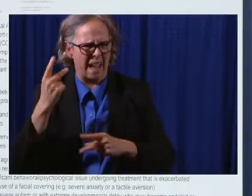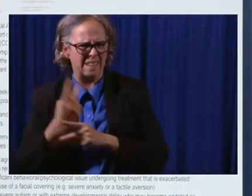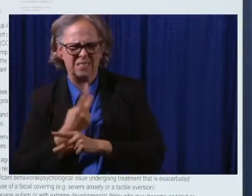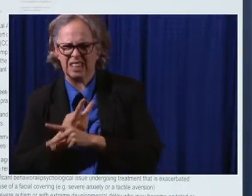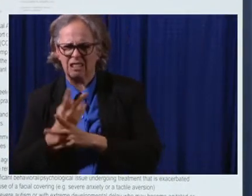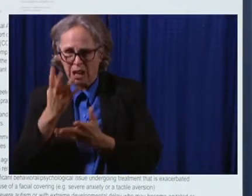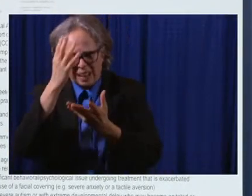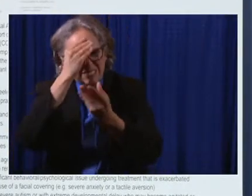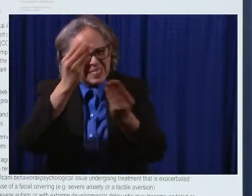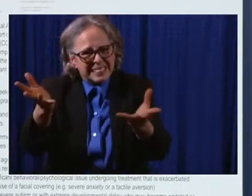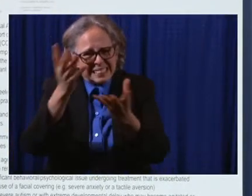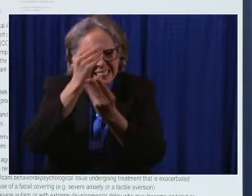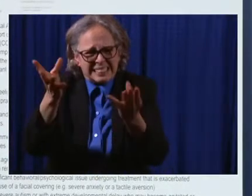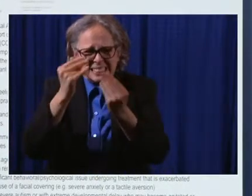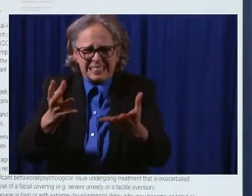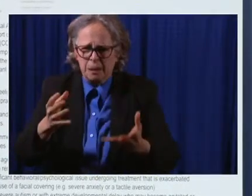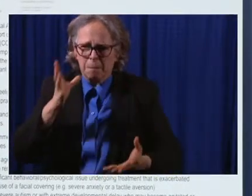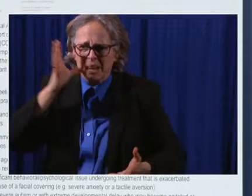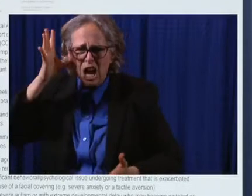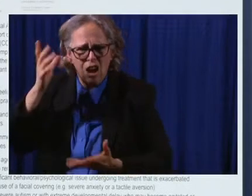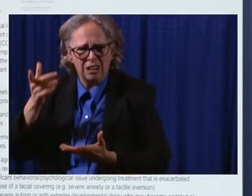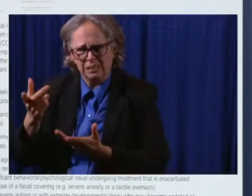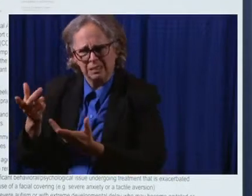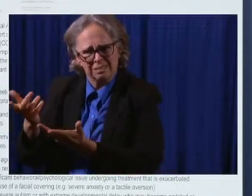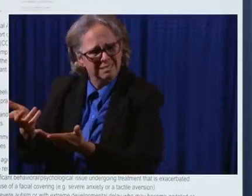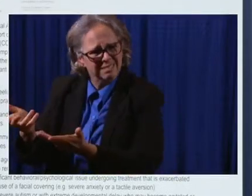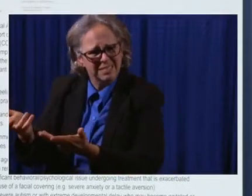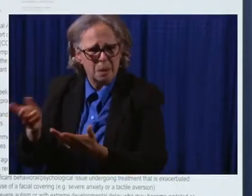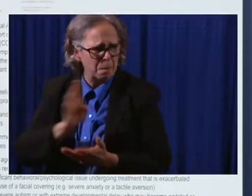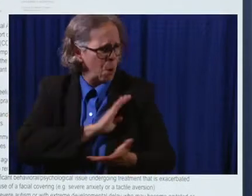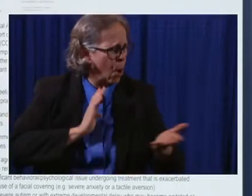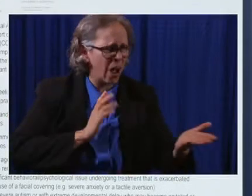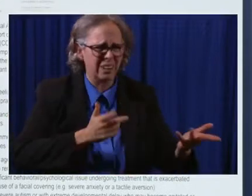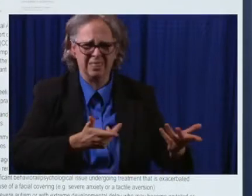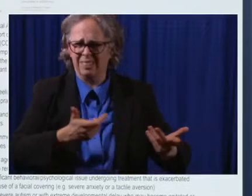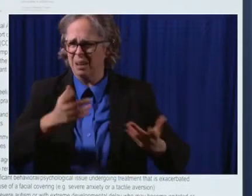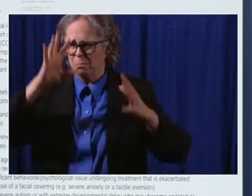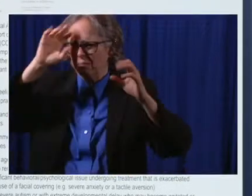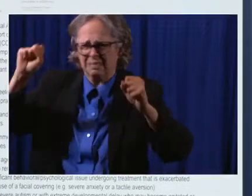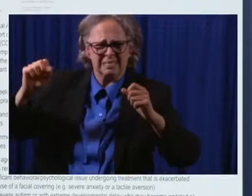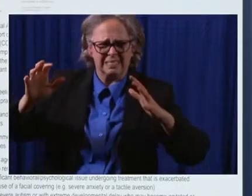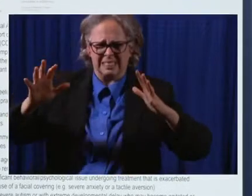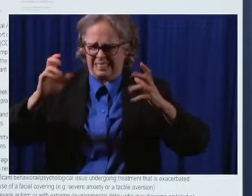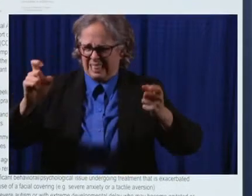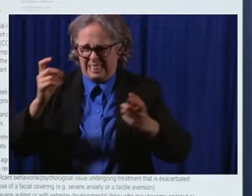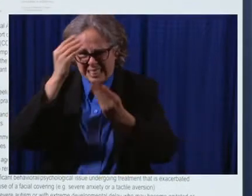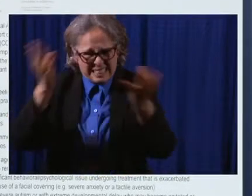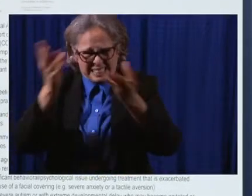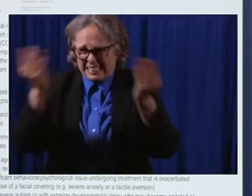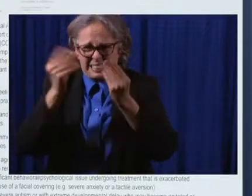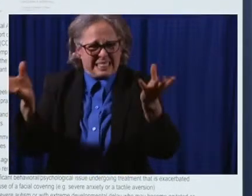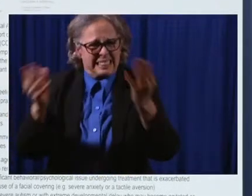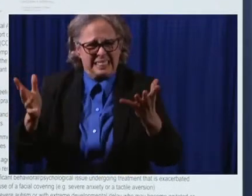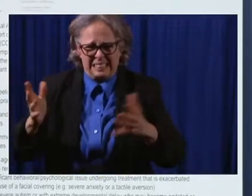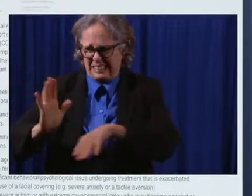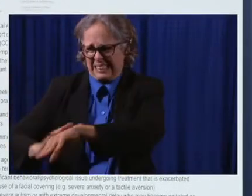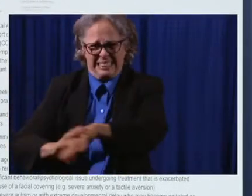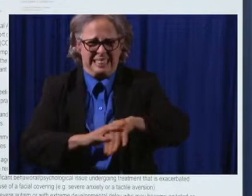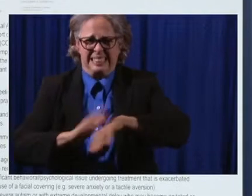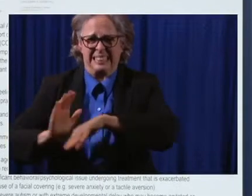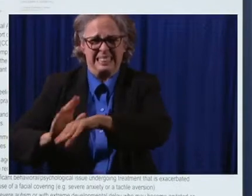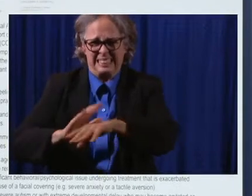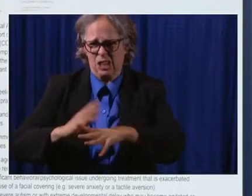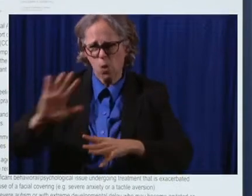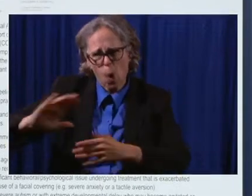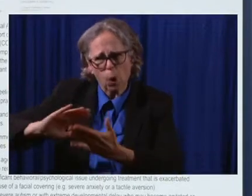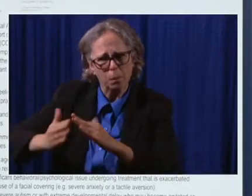superintendents who are making decisions, and others about what's going on in your community. We've done a color